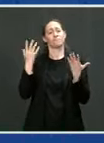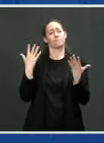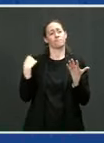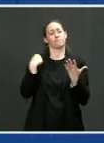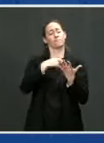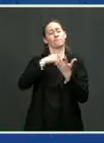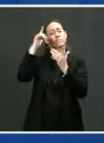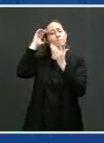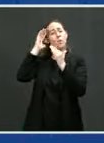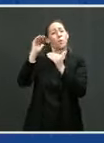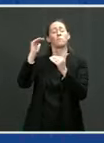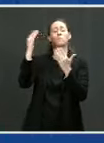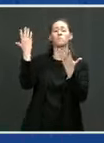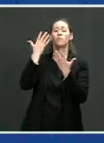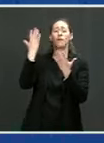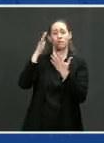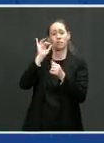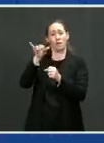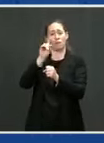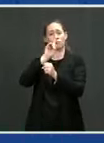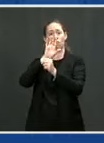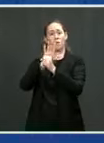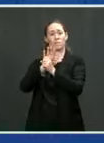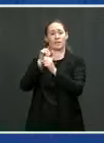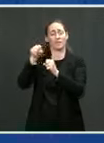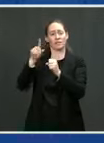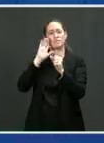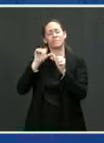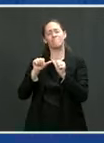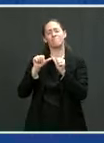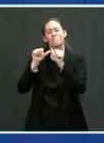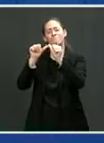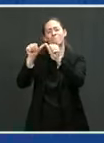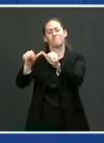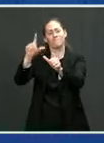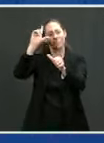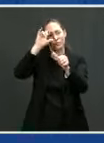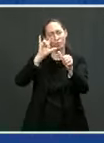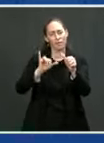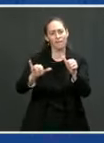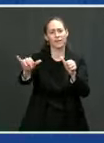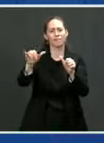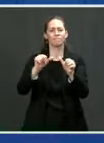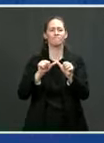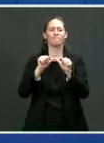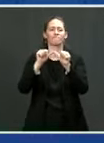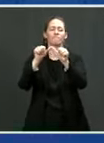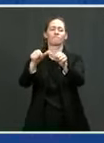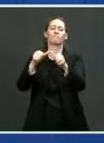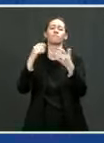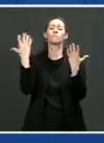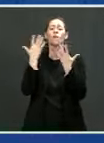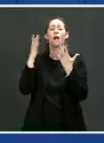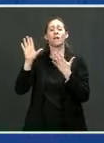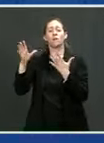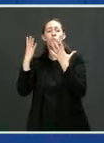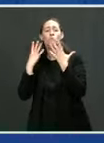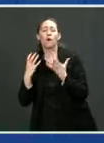promised. We commend then this service to your will and your servant William to your